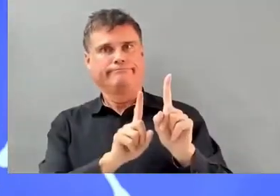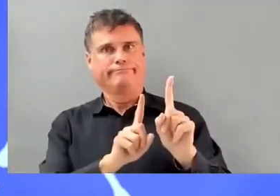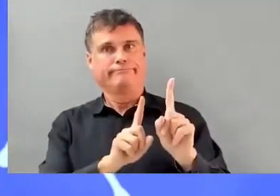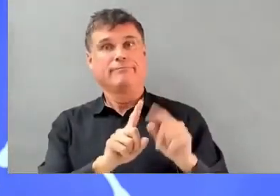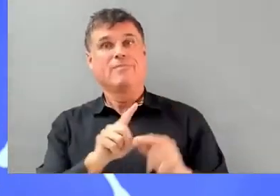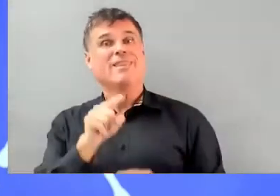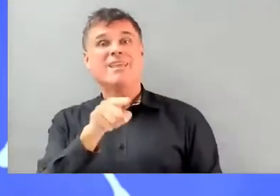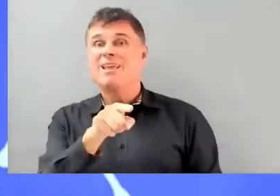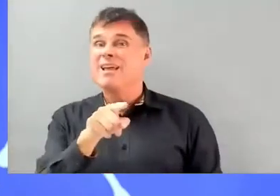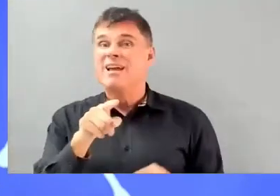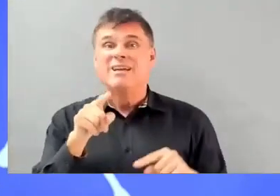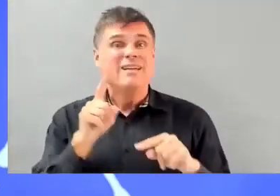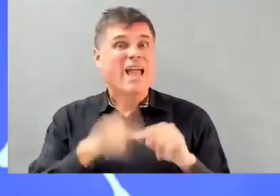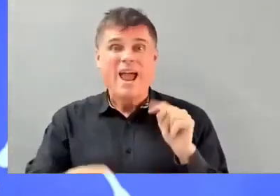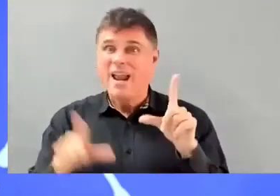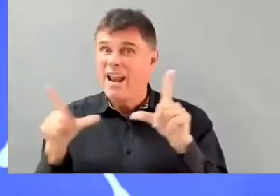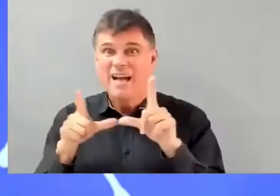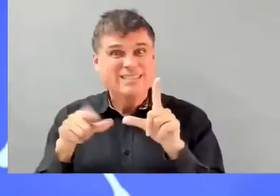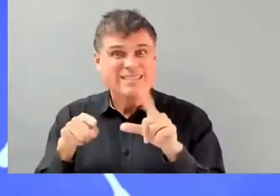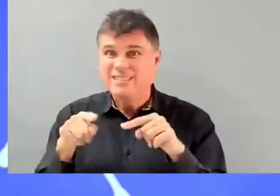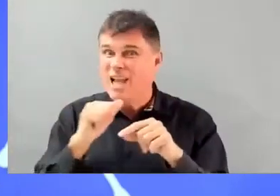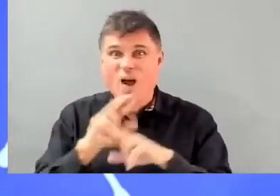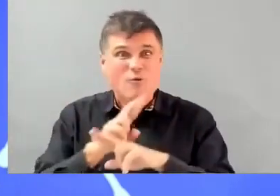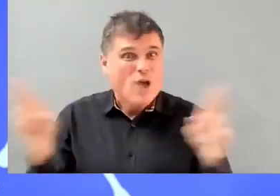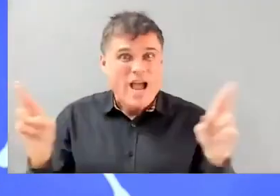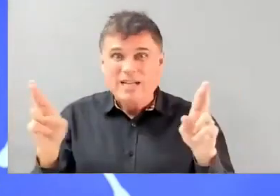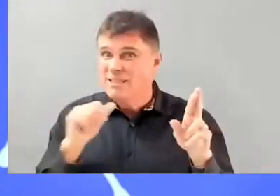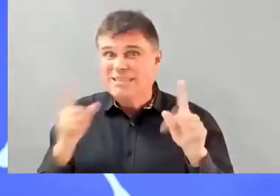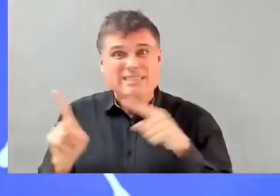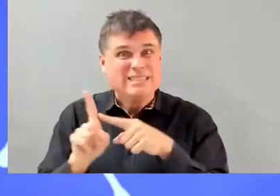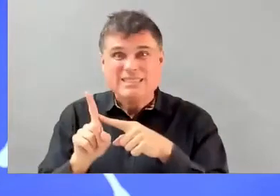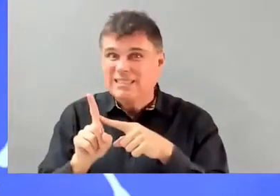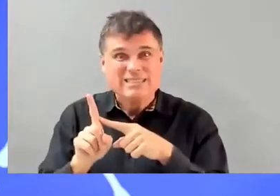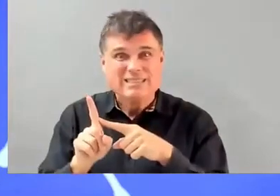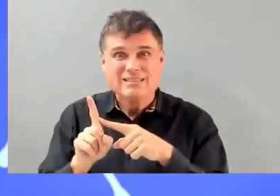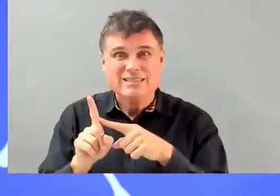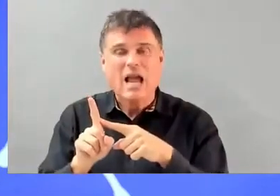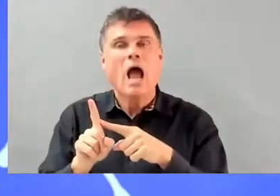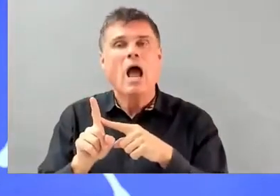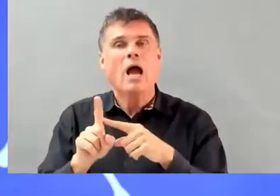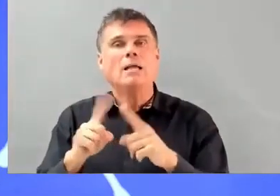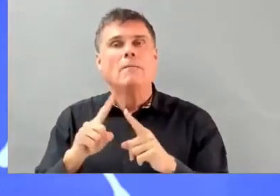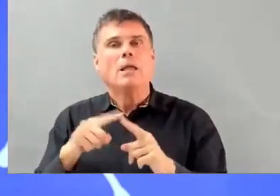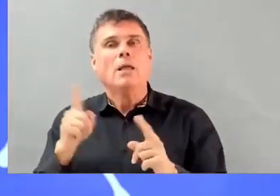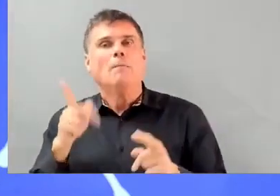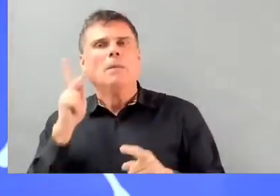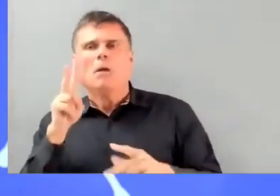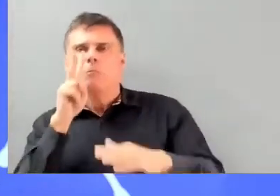as doctors in BC. This is sometimes a discussion. Sometimes I've heard numbers of thousands. It's clearly